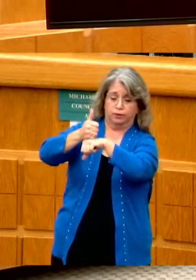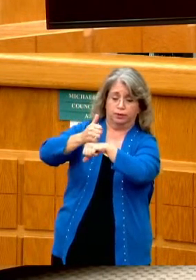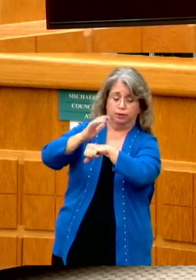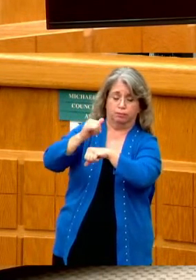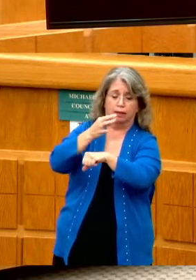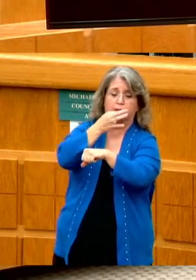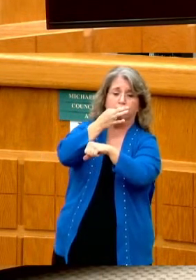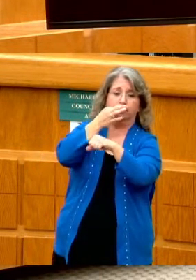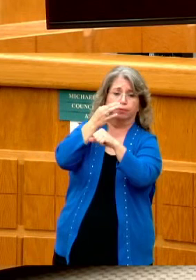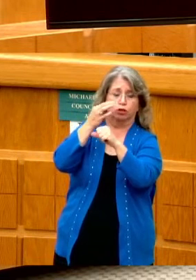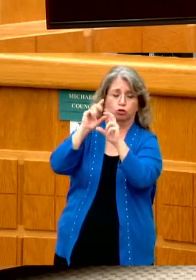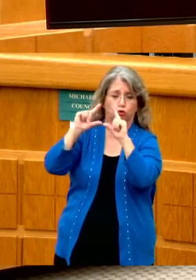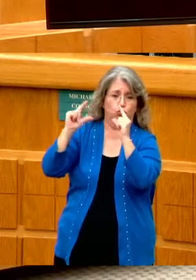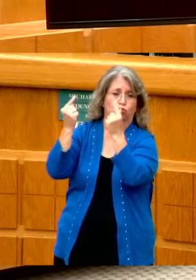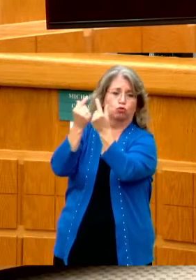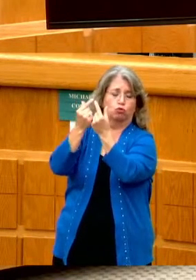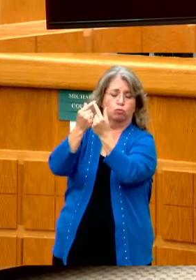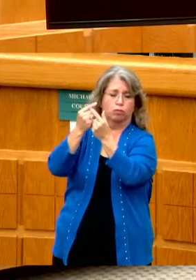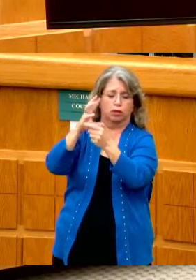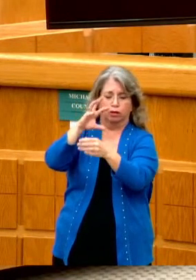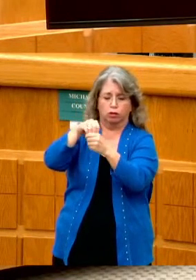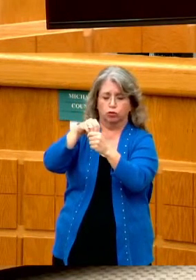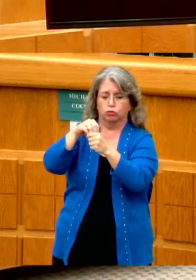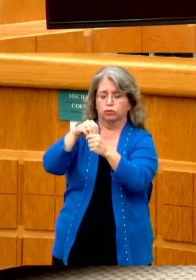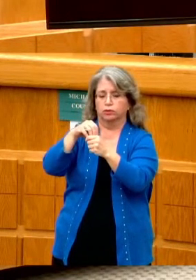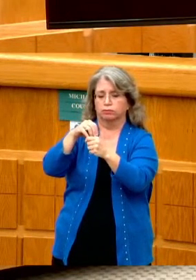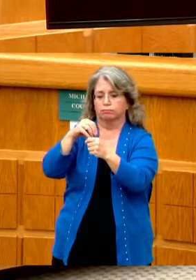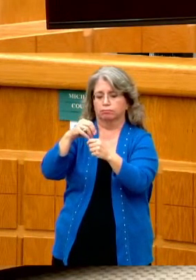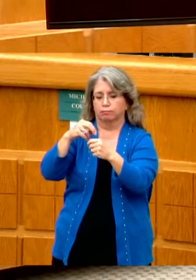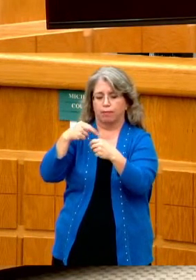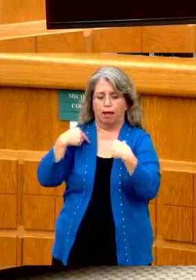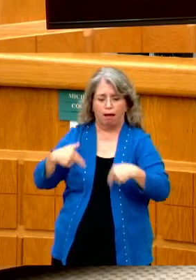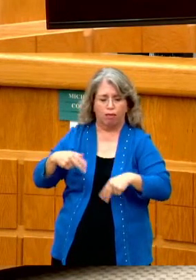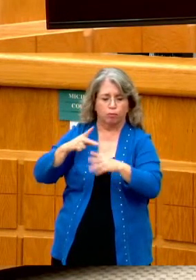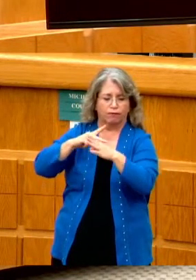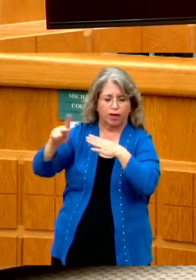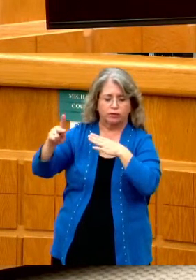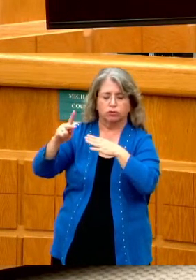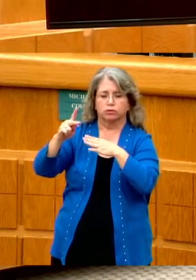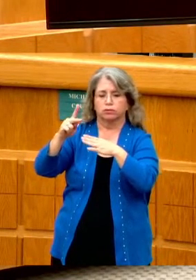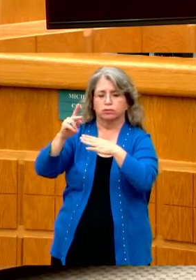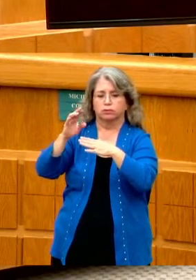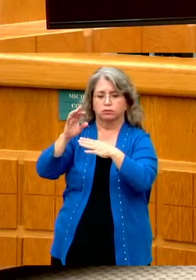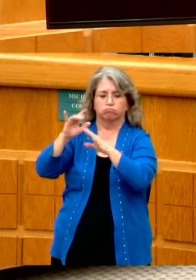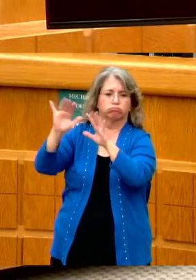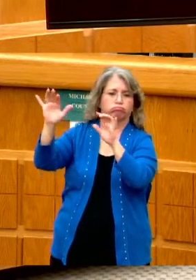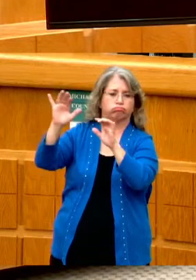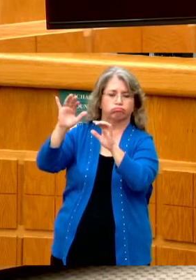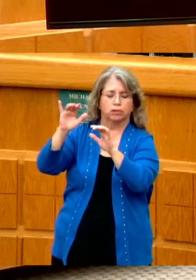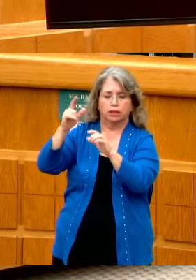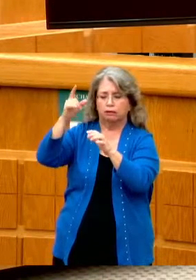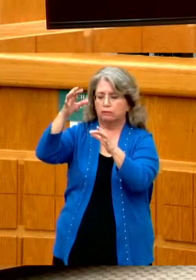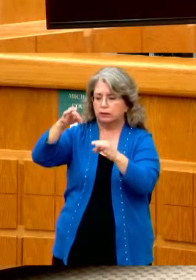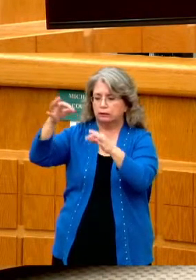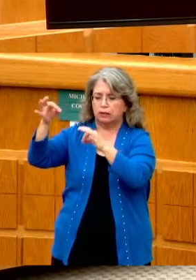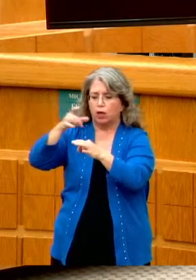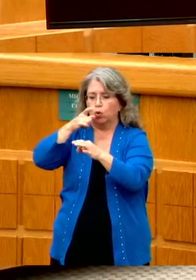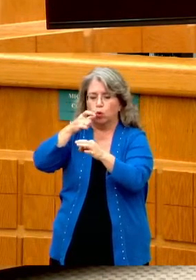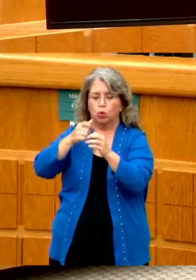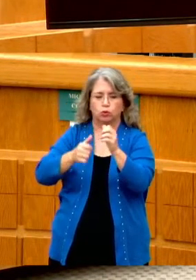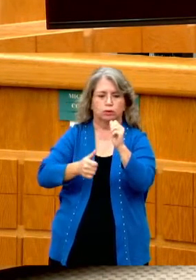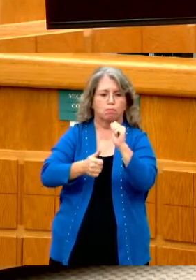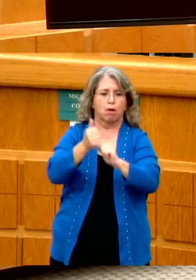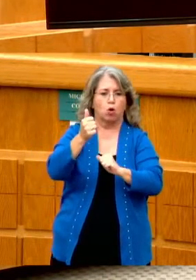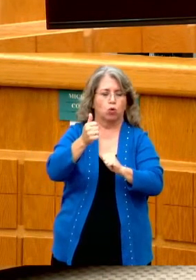medical, public health professionals that had to decide who was at higher risk for contracting the